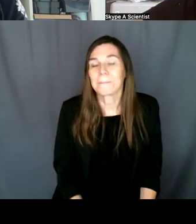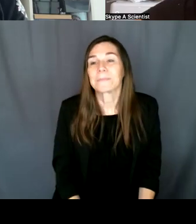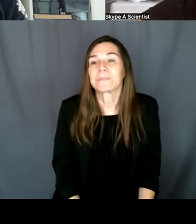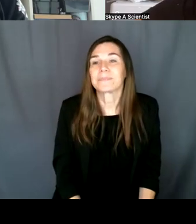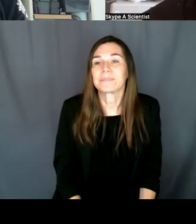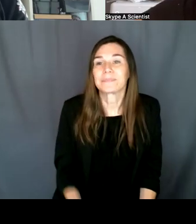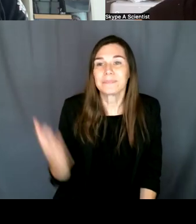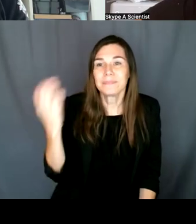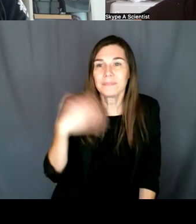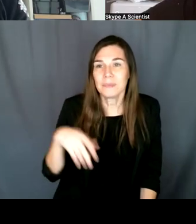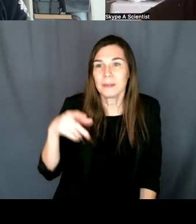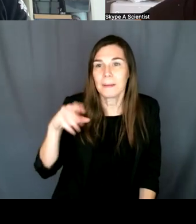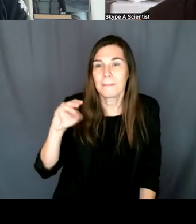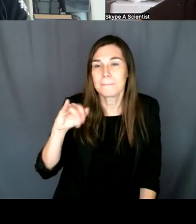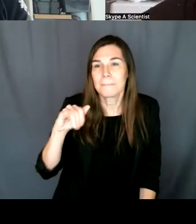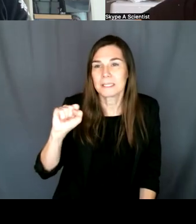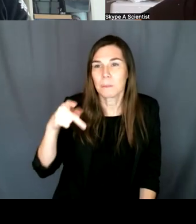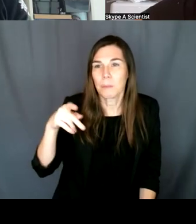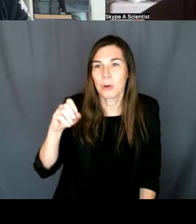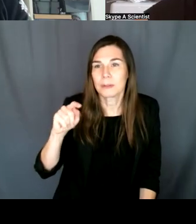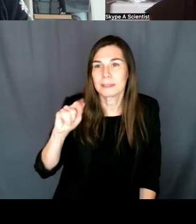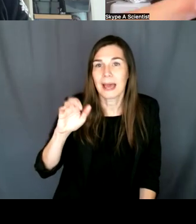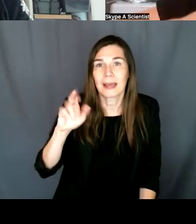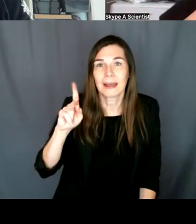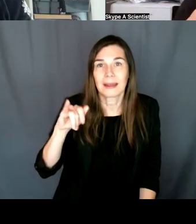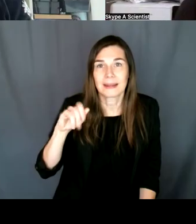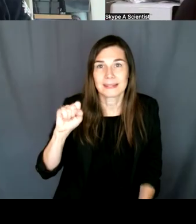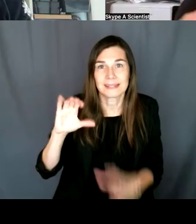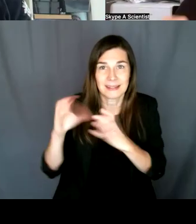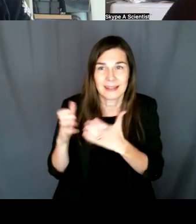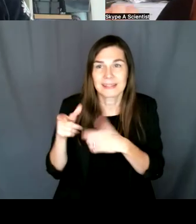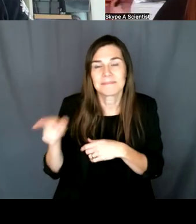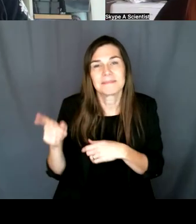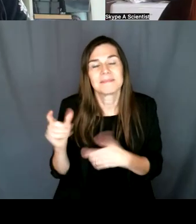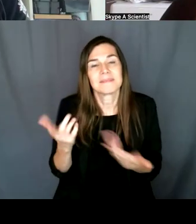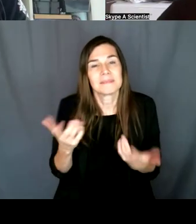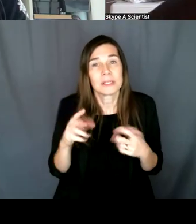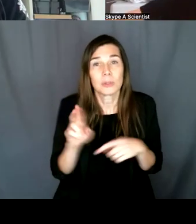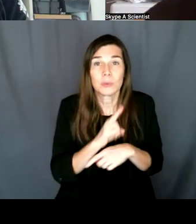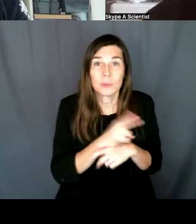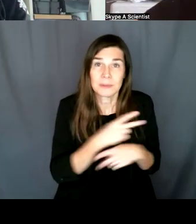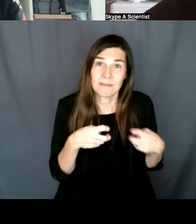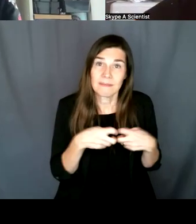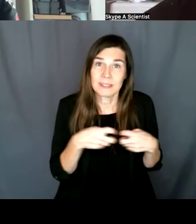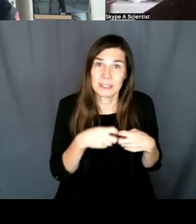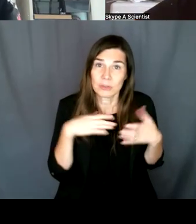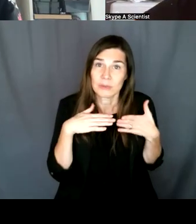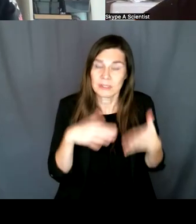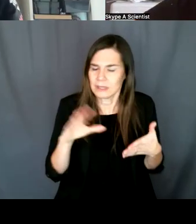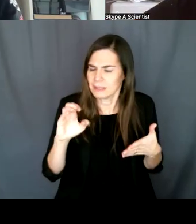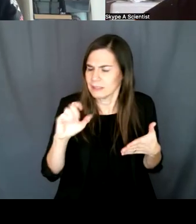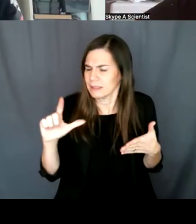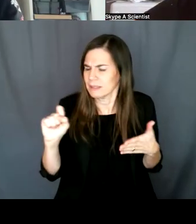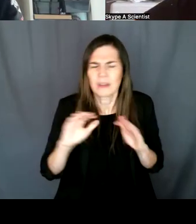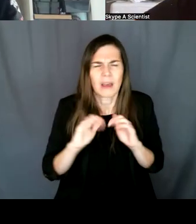Ms. Patakis's class. Um, how do you use physics to study cells? Yes,